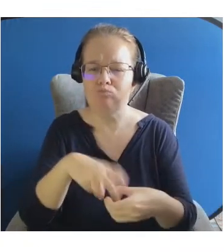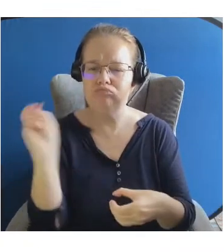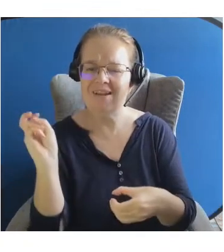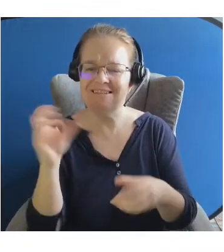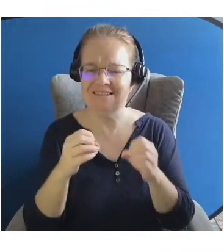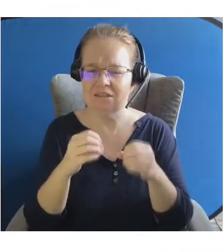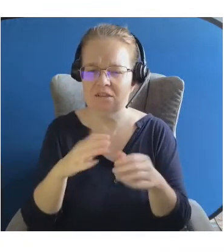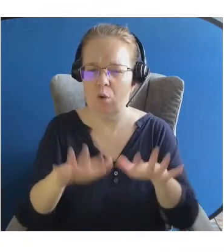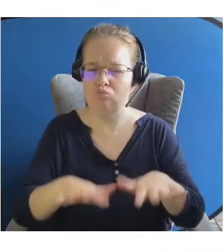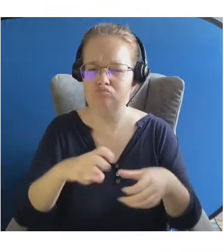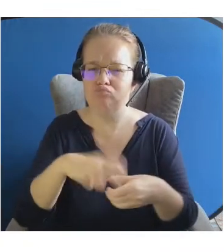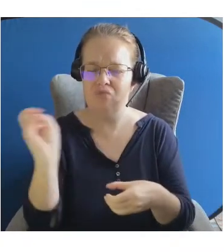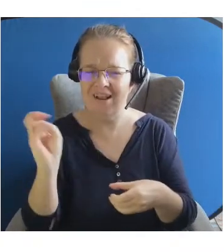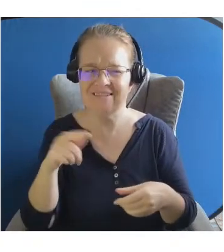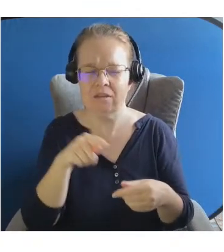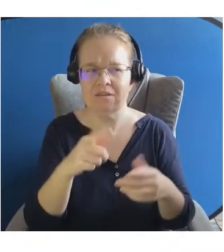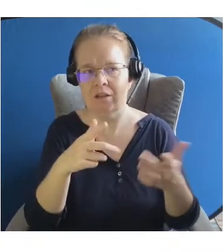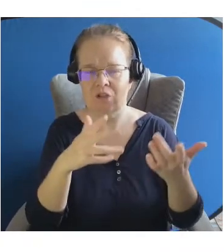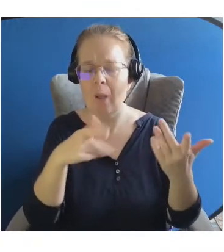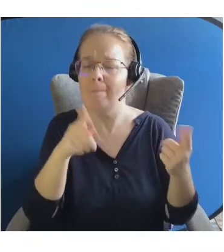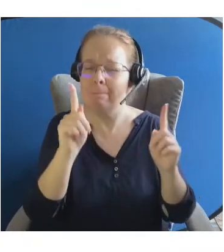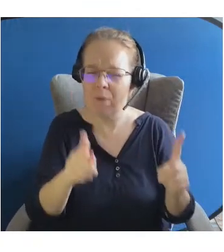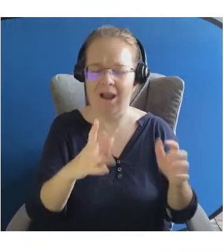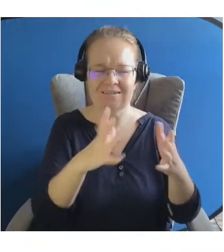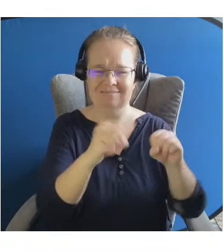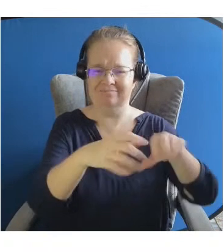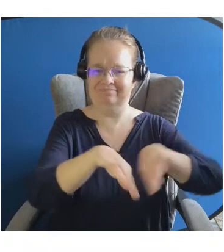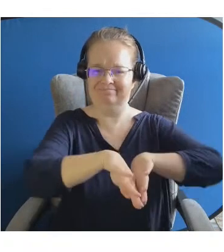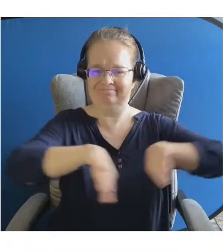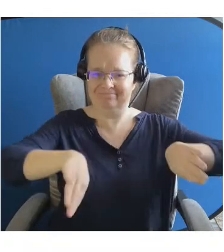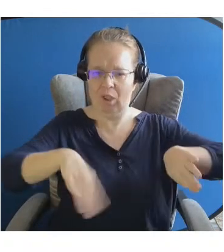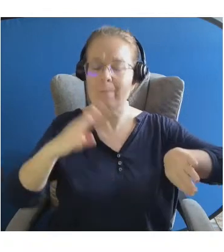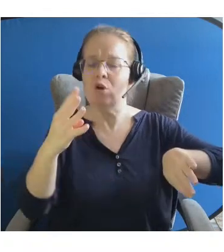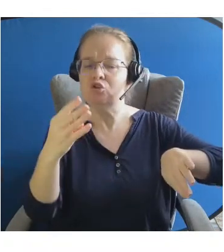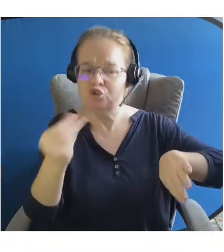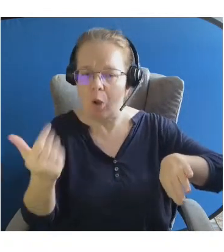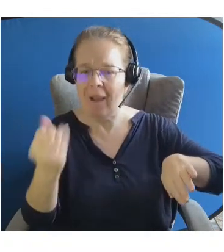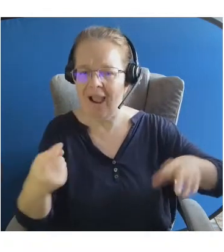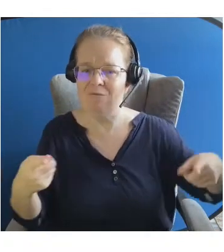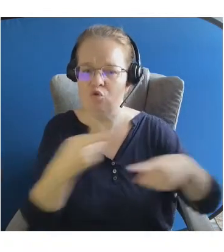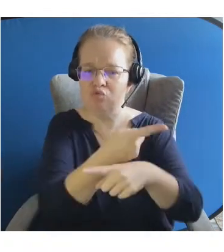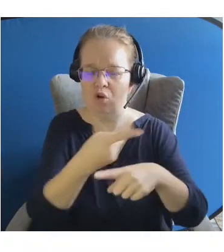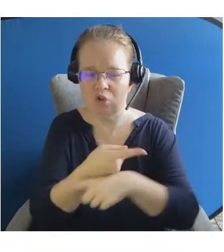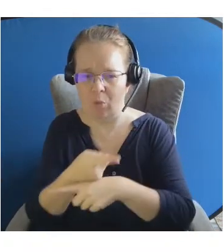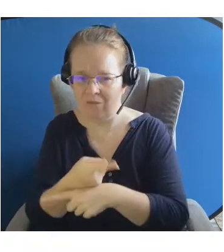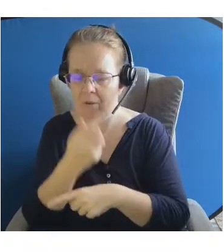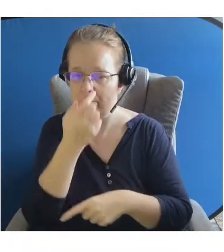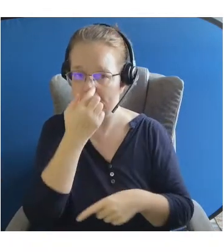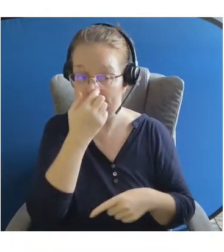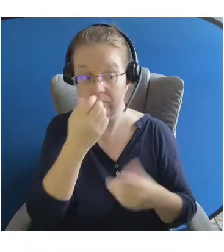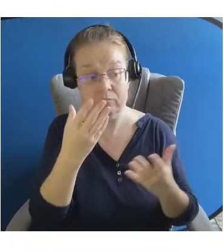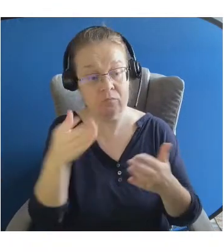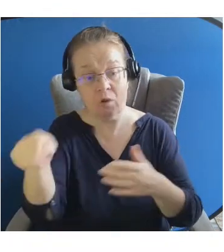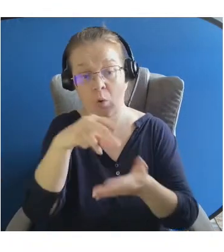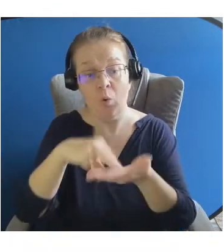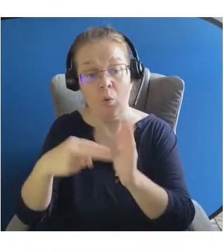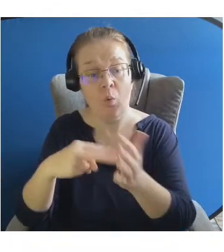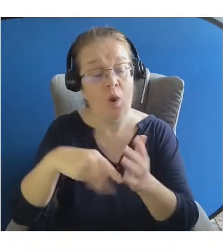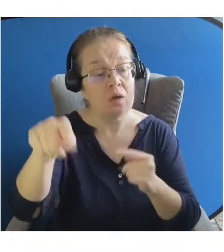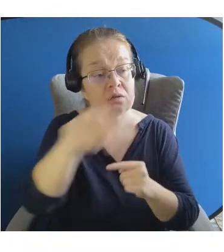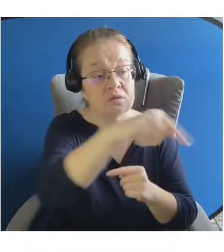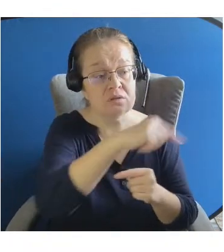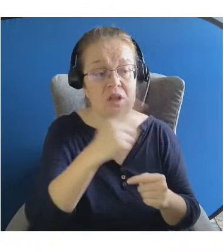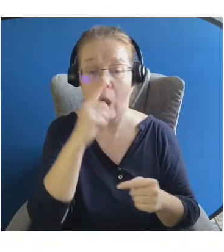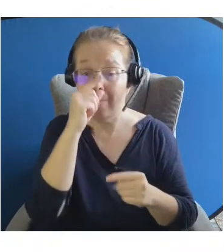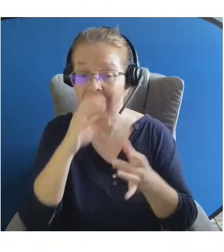EU is doing, but there's huge crossover as well in a lot of those conversations there. And there's lots of work going on in organisations, including AbilityNet and many